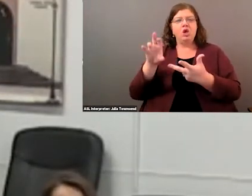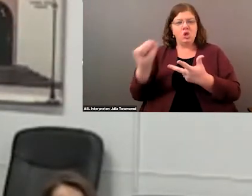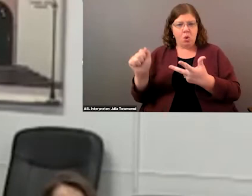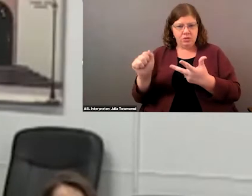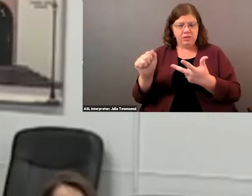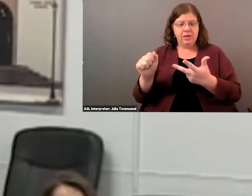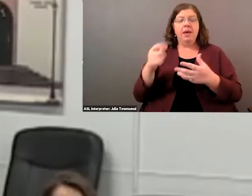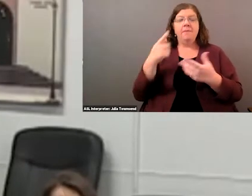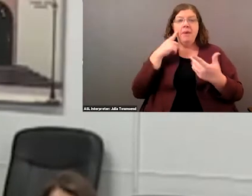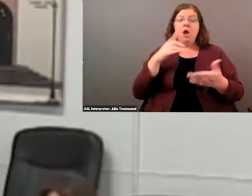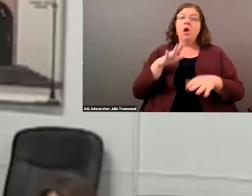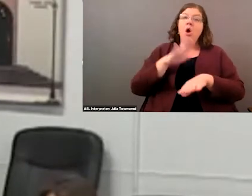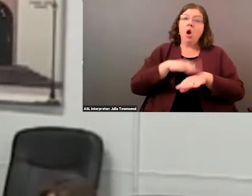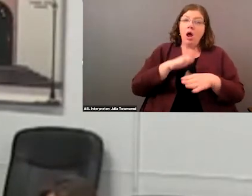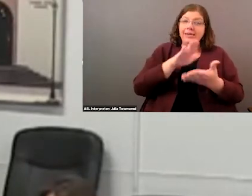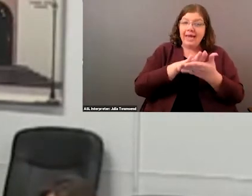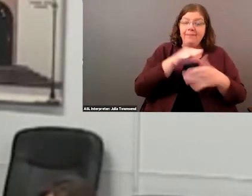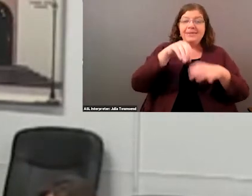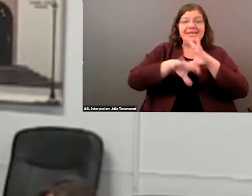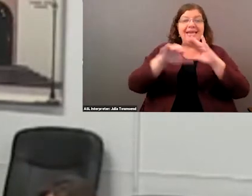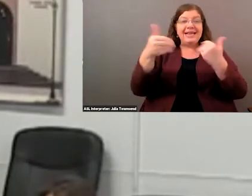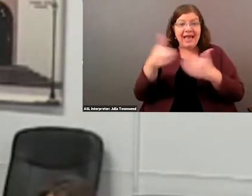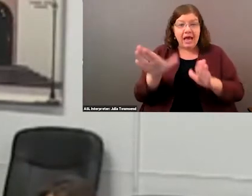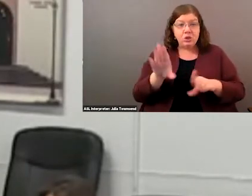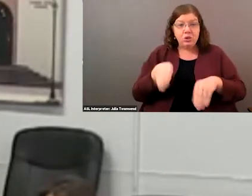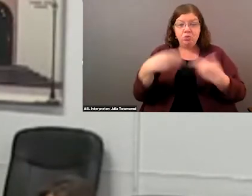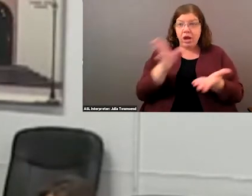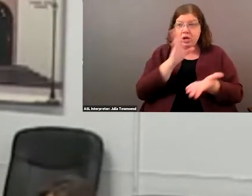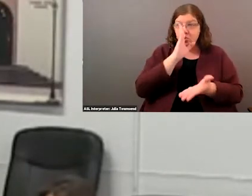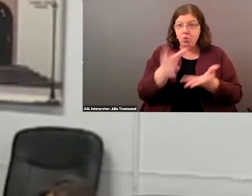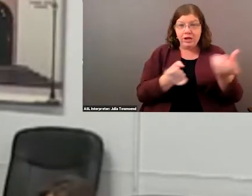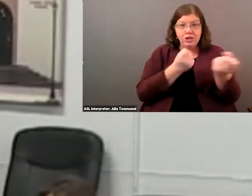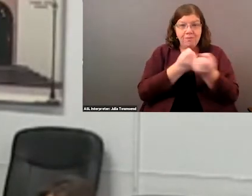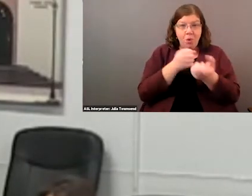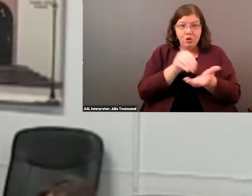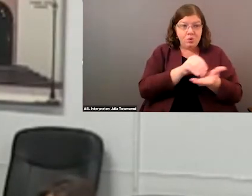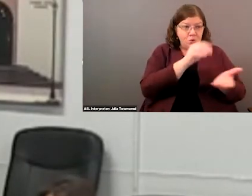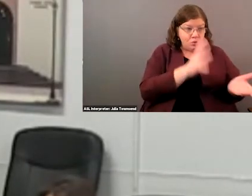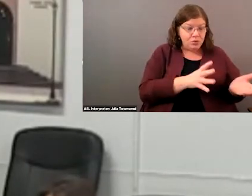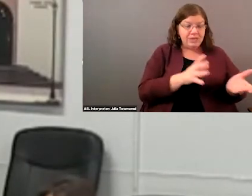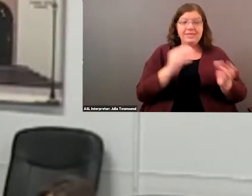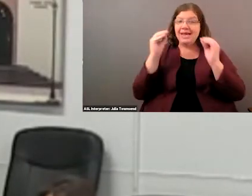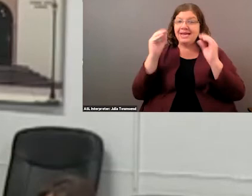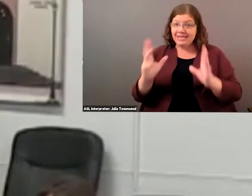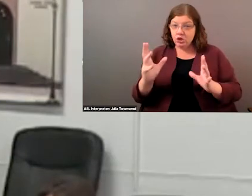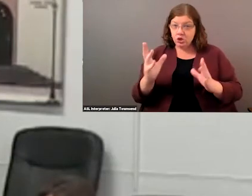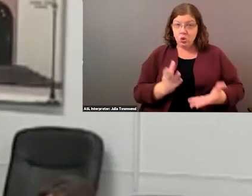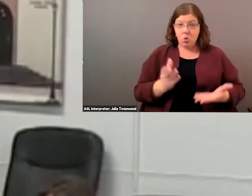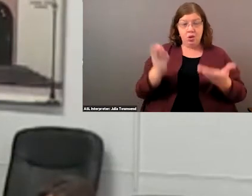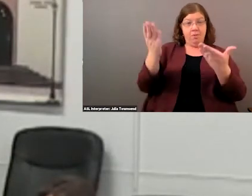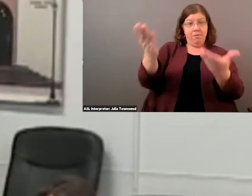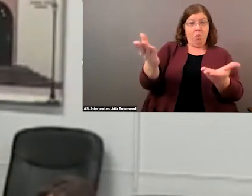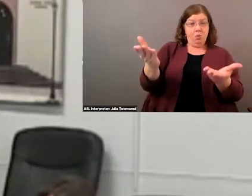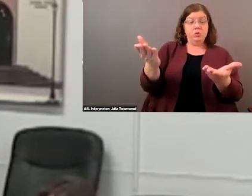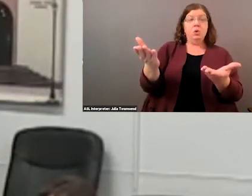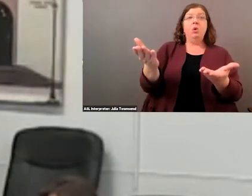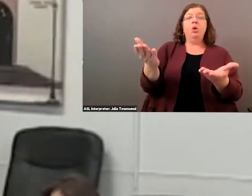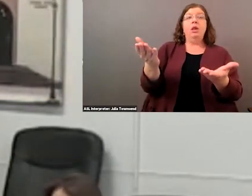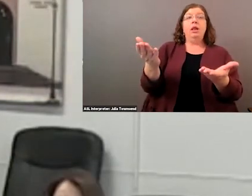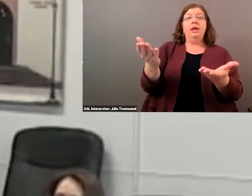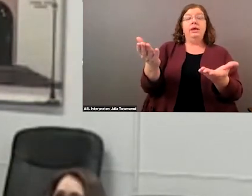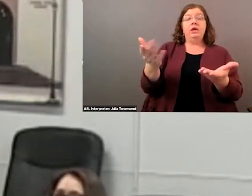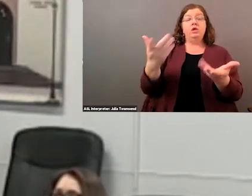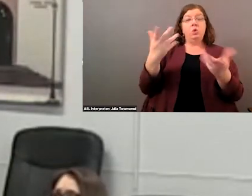students and teachers. So the proposal here before you is we already have 5 language and literacy coaches, and this is